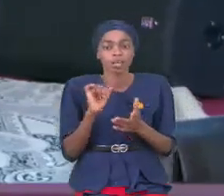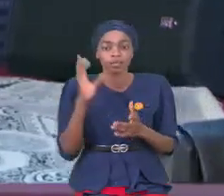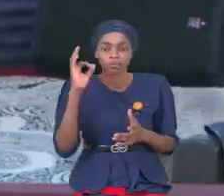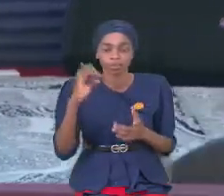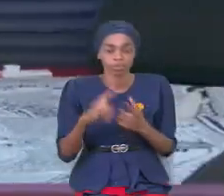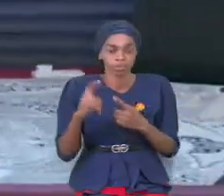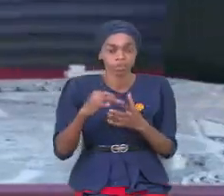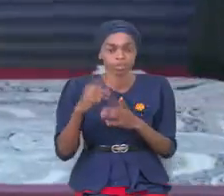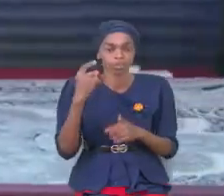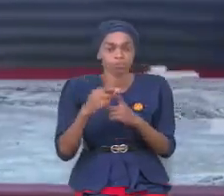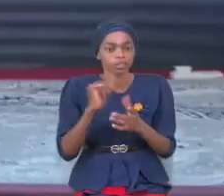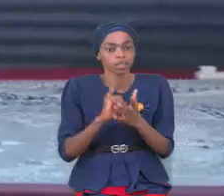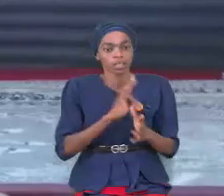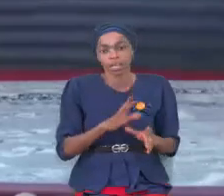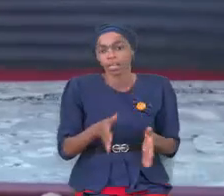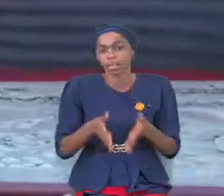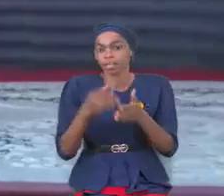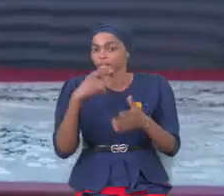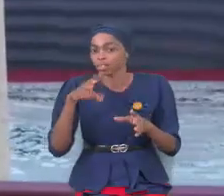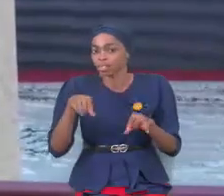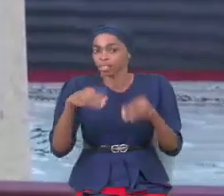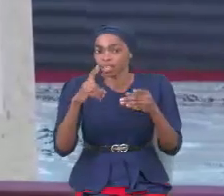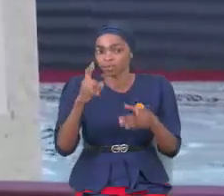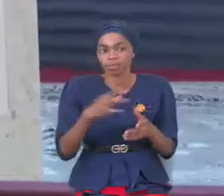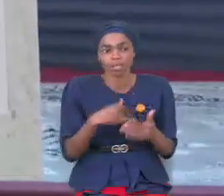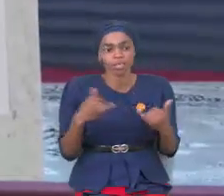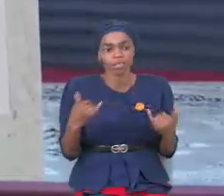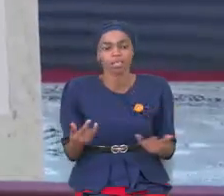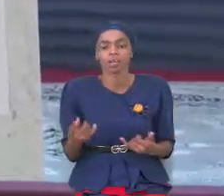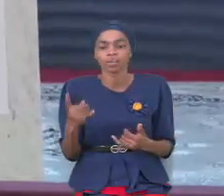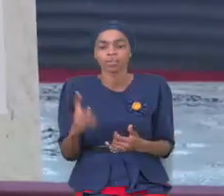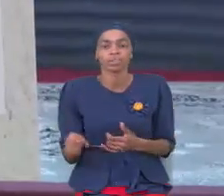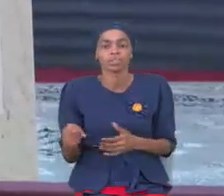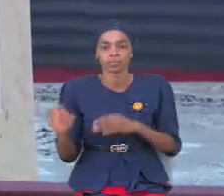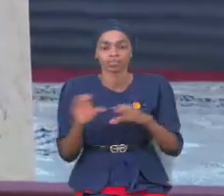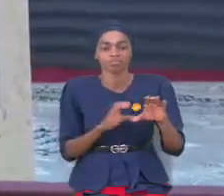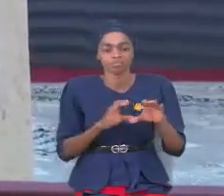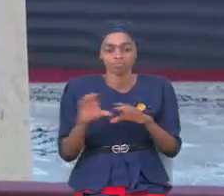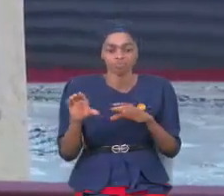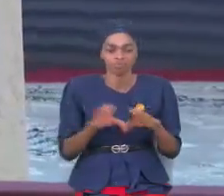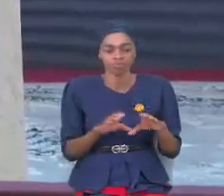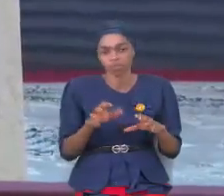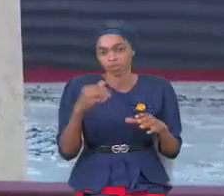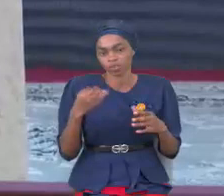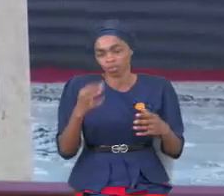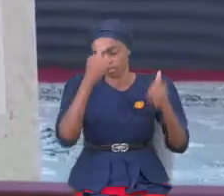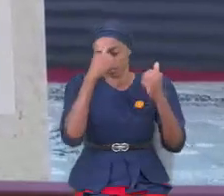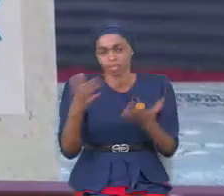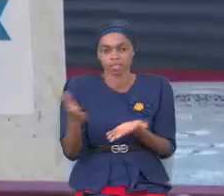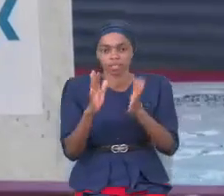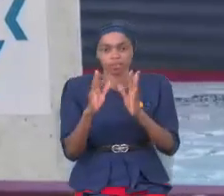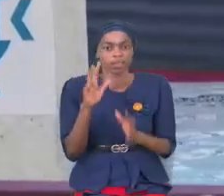and recommencement of an obedient servant. Let's look at three things here. Number one, the